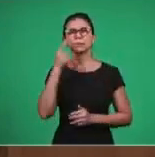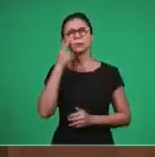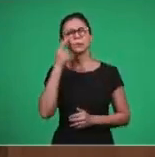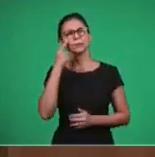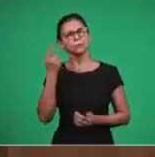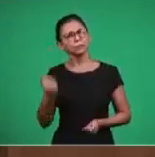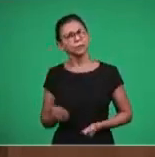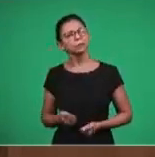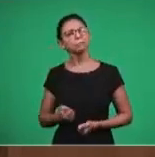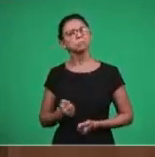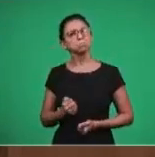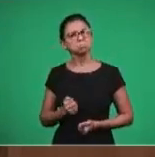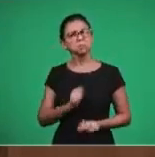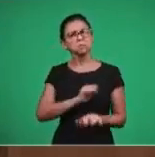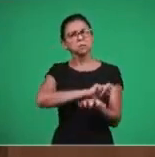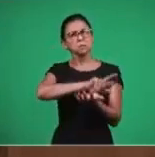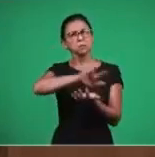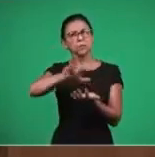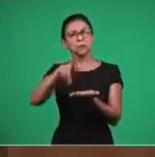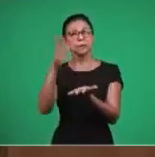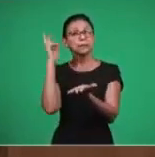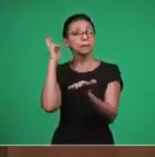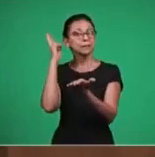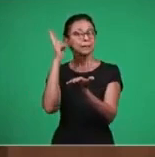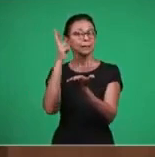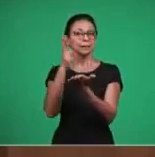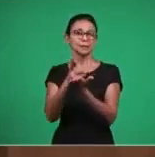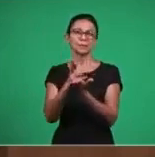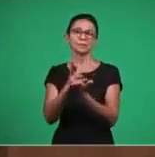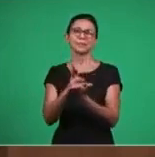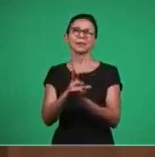because we are observing the results of that